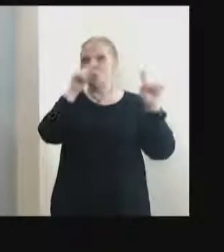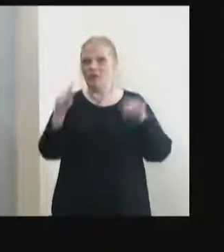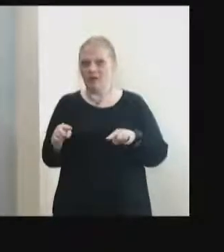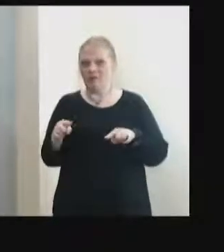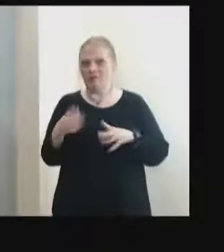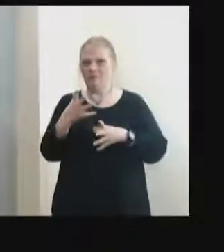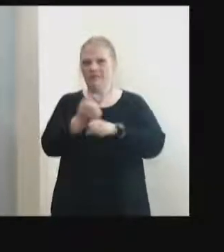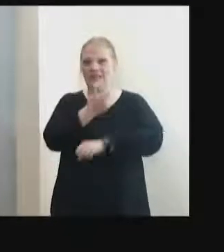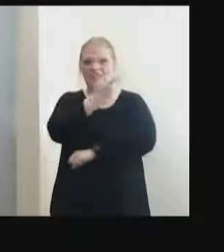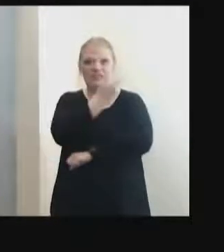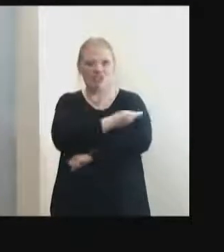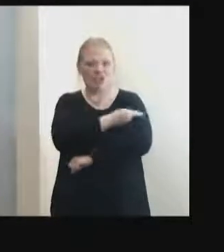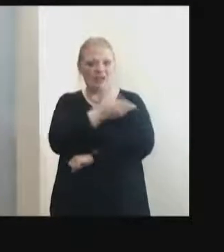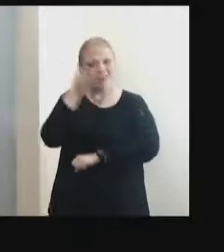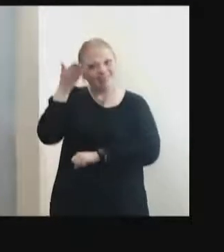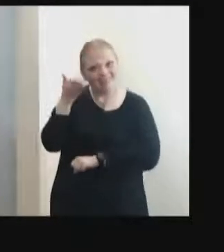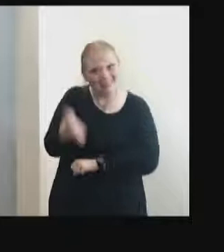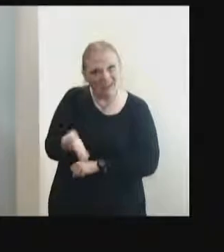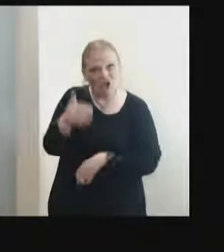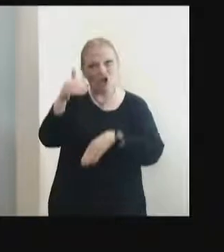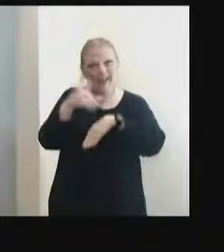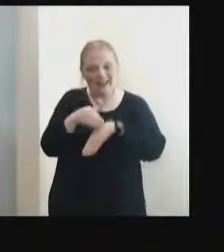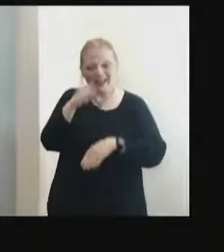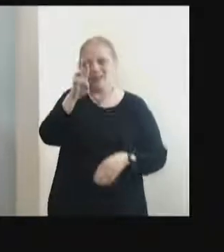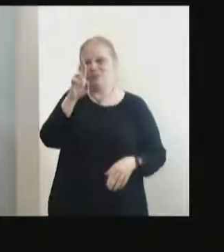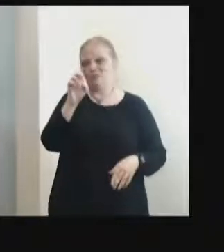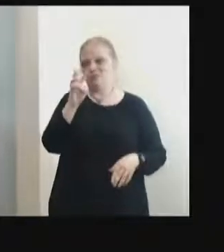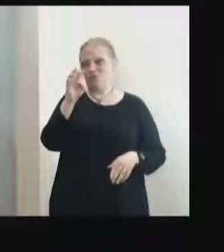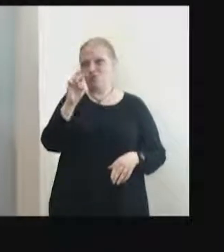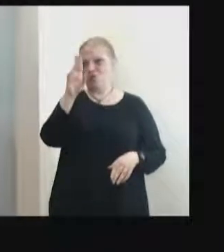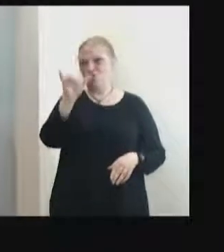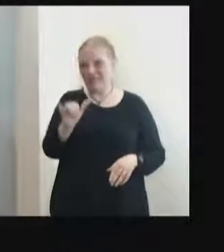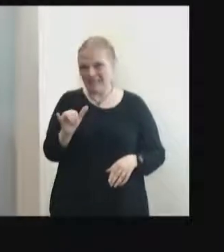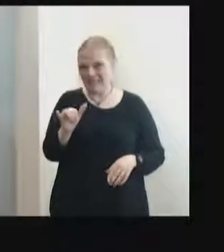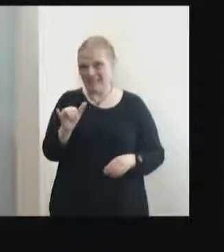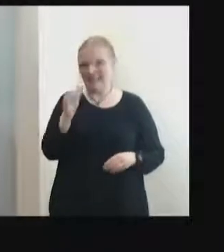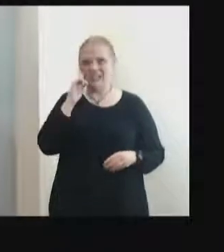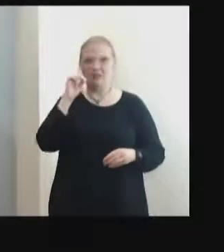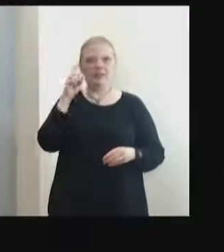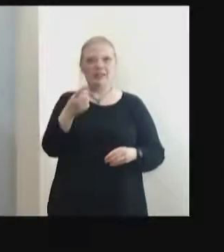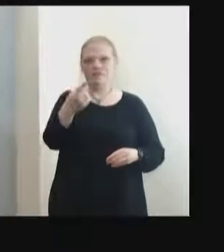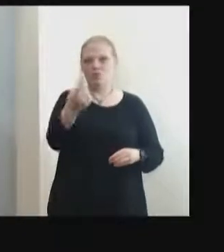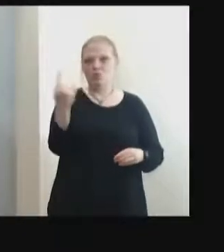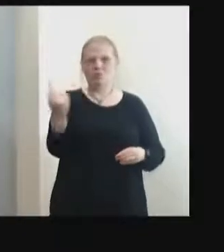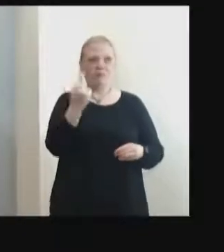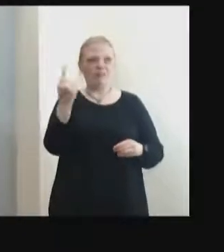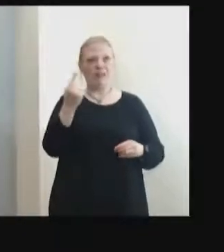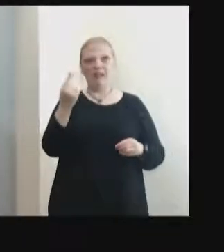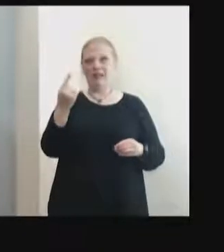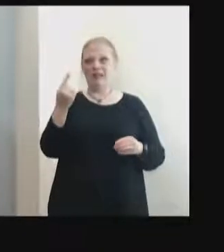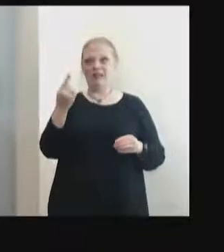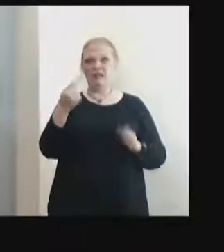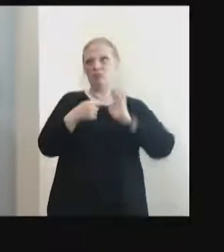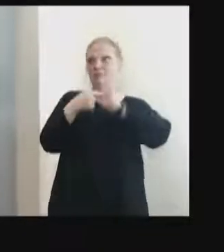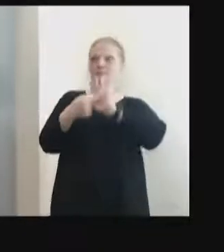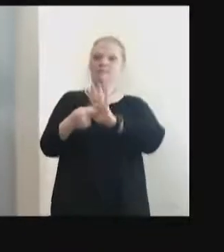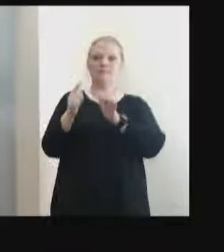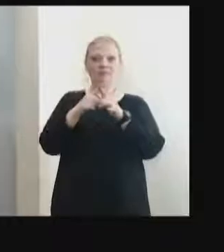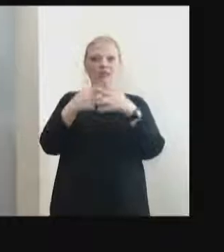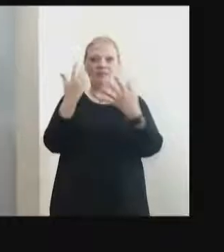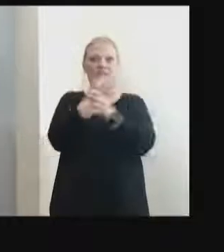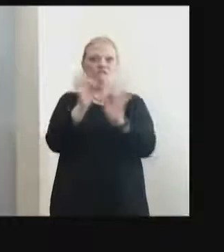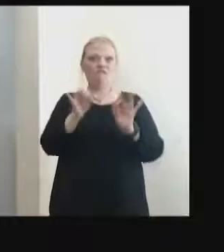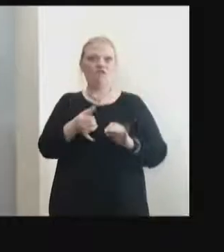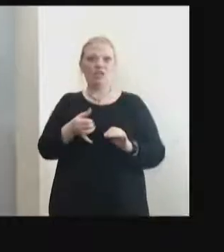get vaccinated on site at Resurgence Brewing. We will give you something to present inside, and you will be able to get a free drink